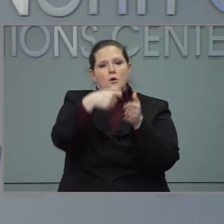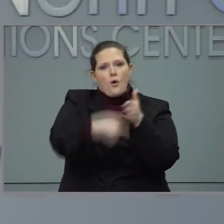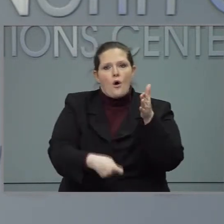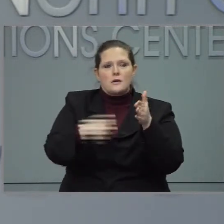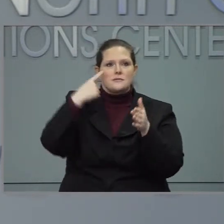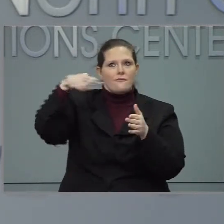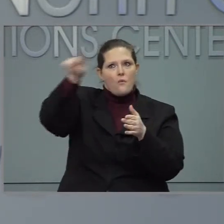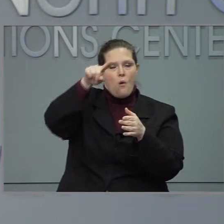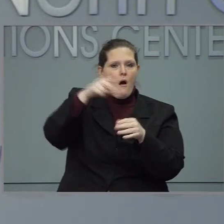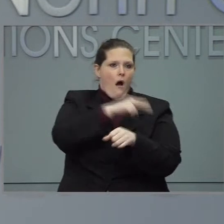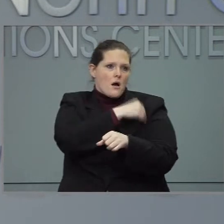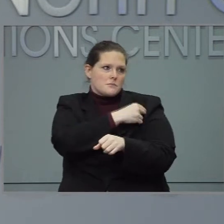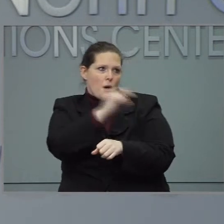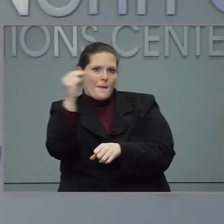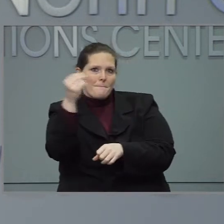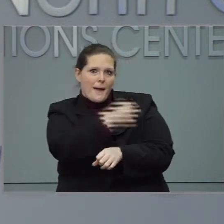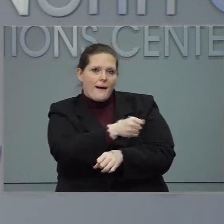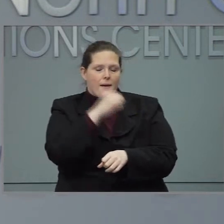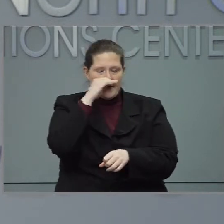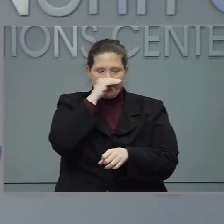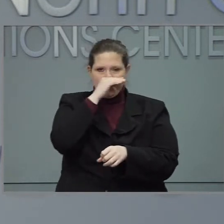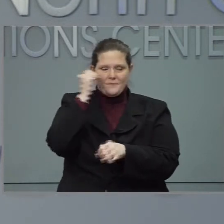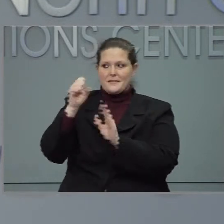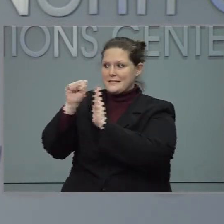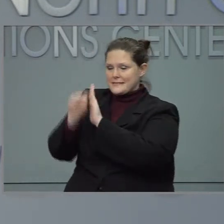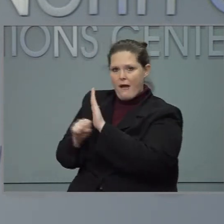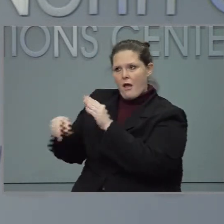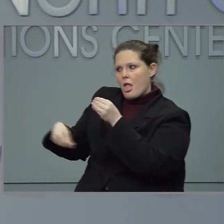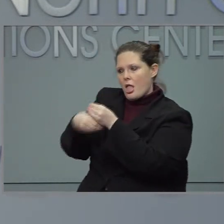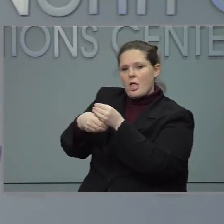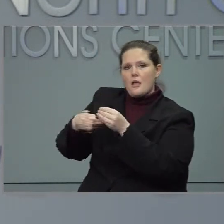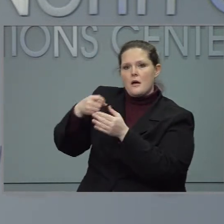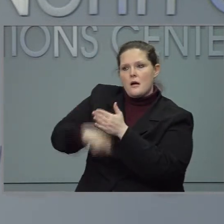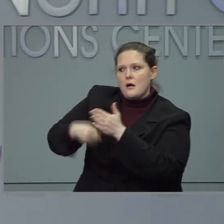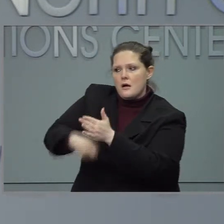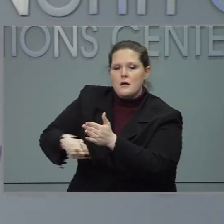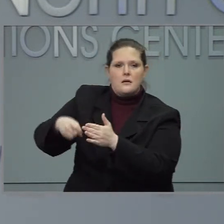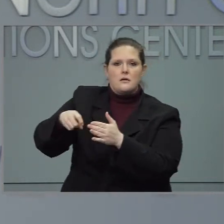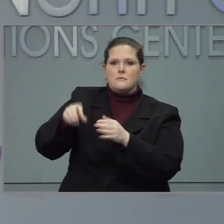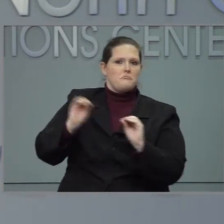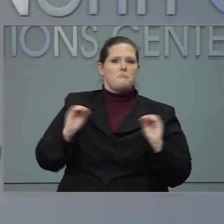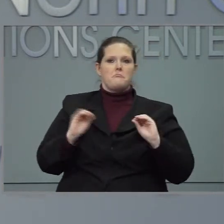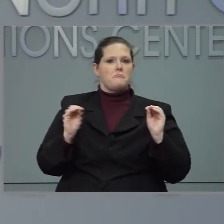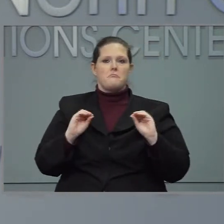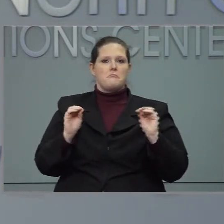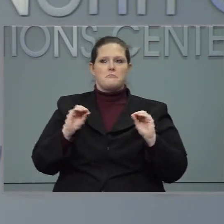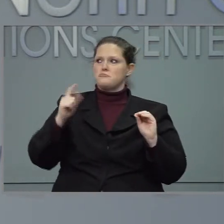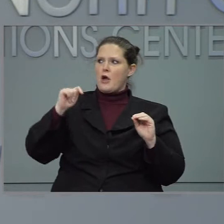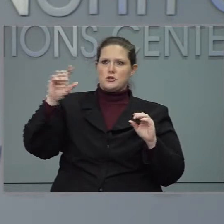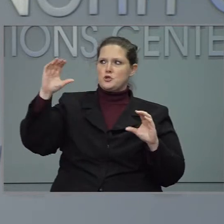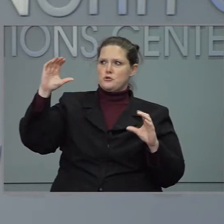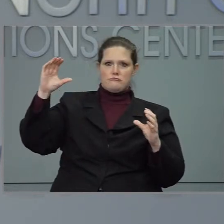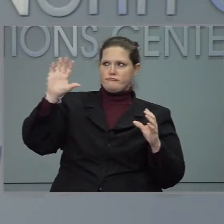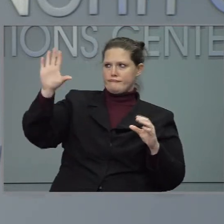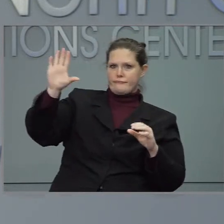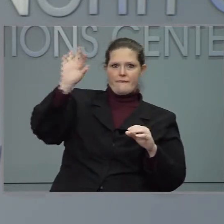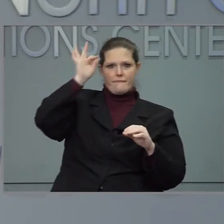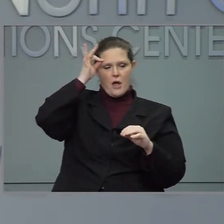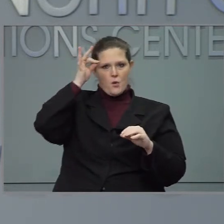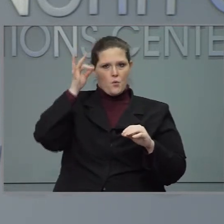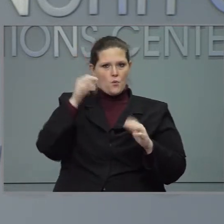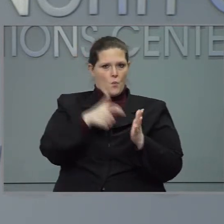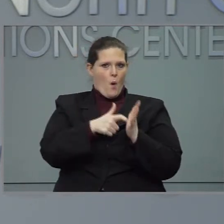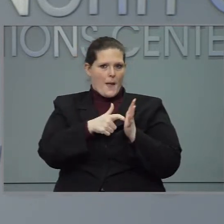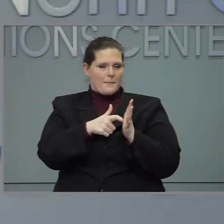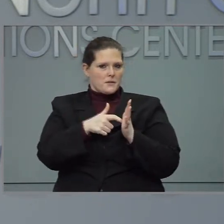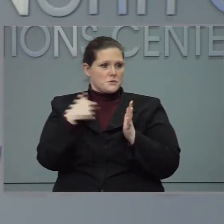other funds from the state to meet that non-federal share requirement. And so this is a